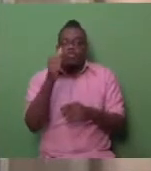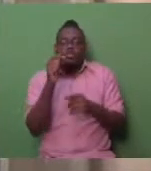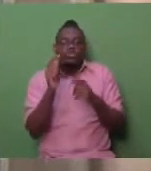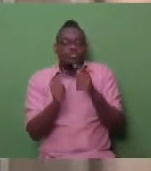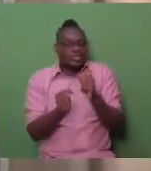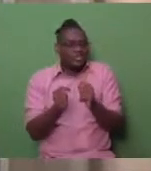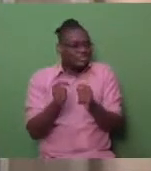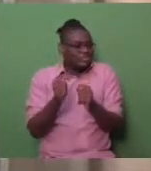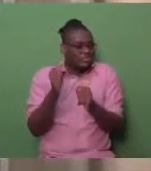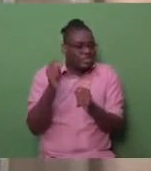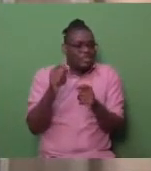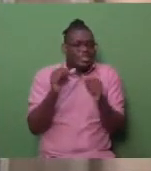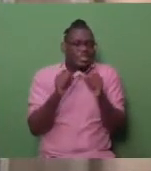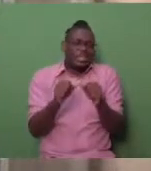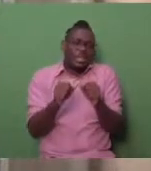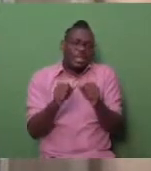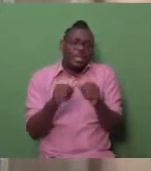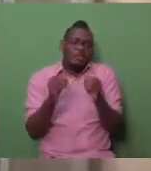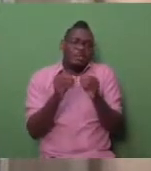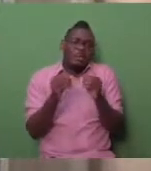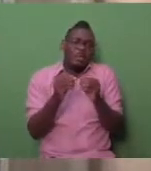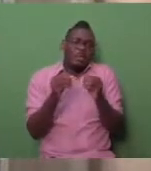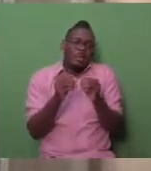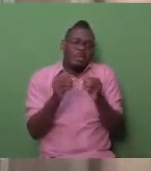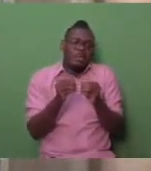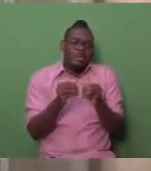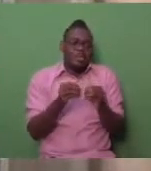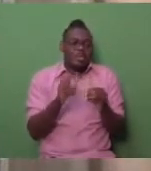can and will rescue our nation.